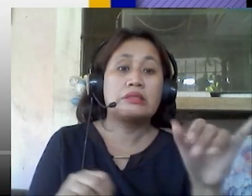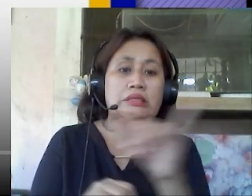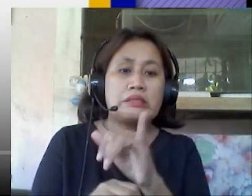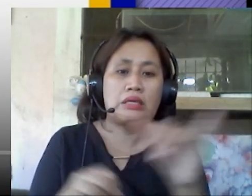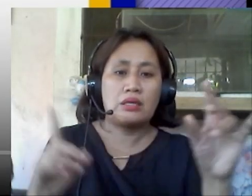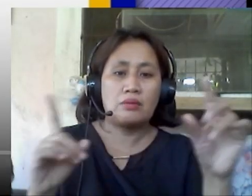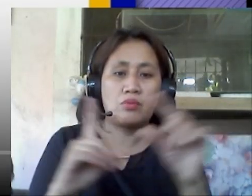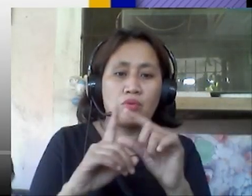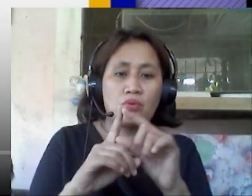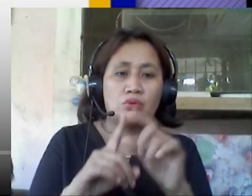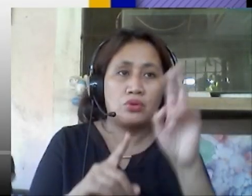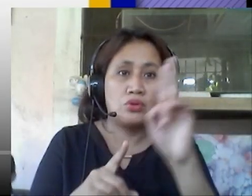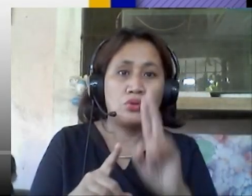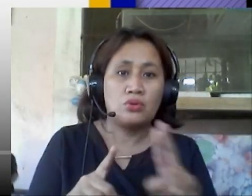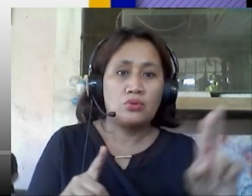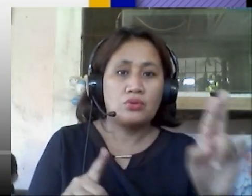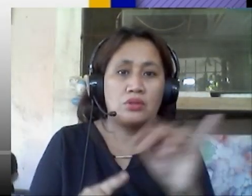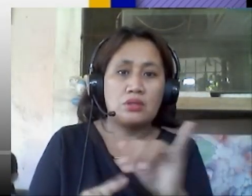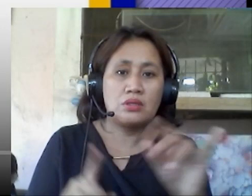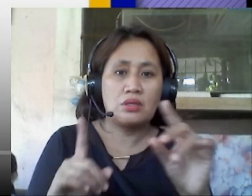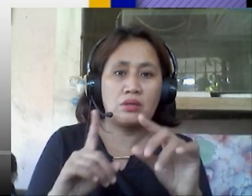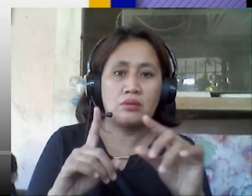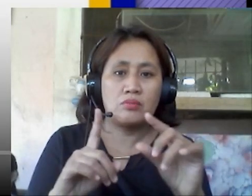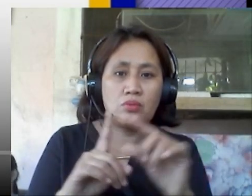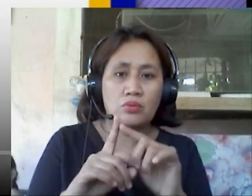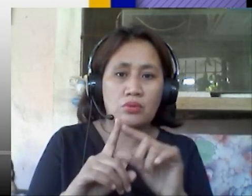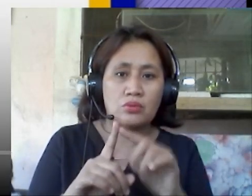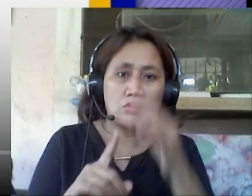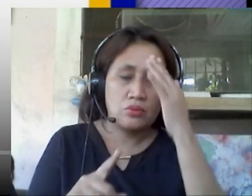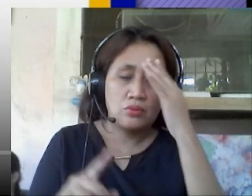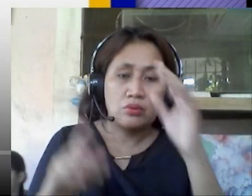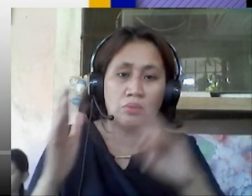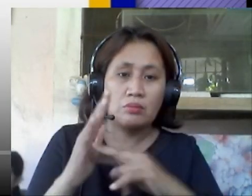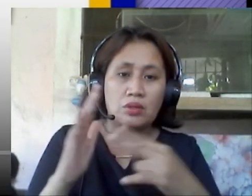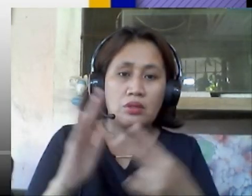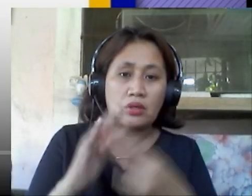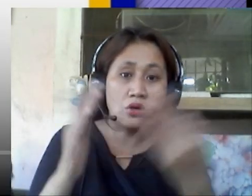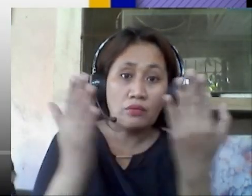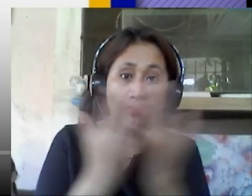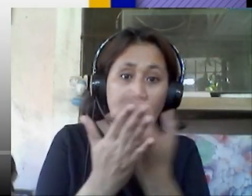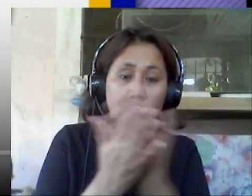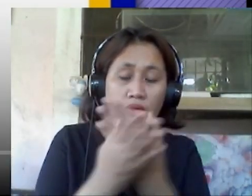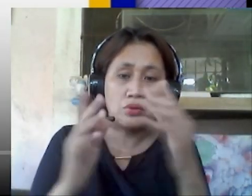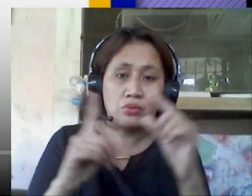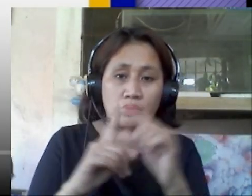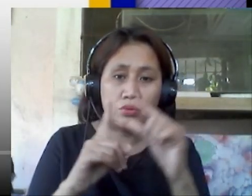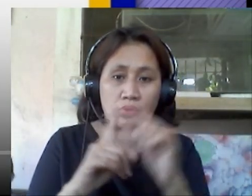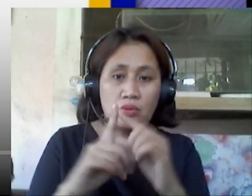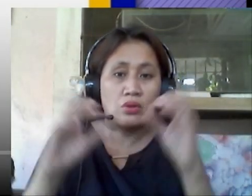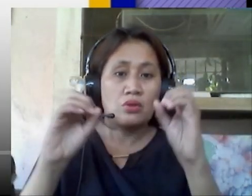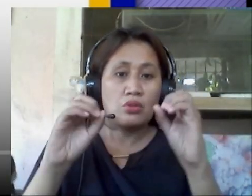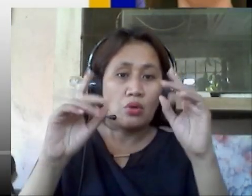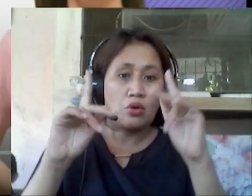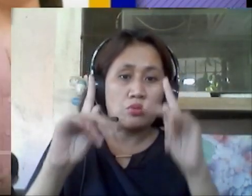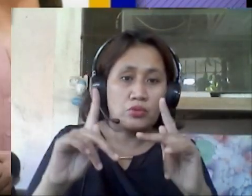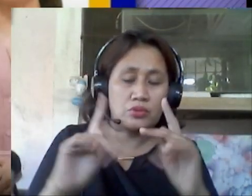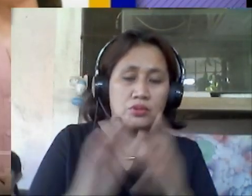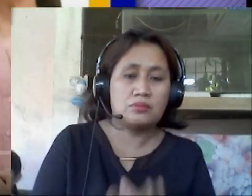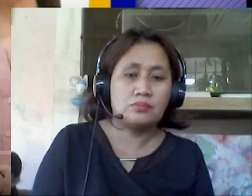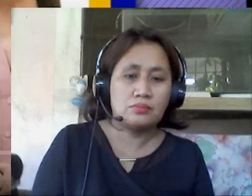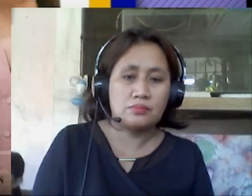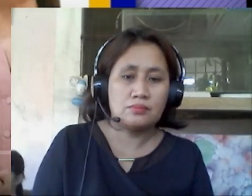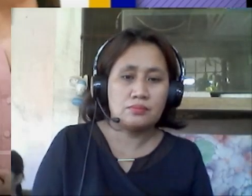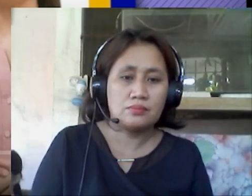same sentence to know the meaning of the unfamiliar word. Then we have the antonym clue. In